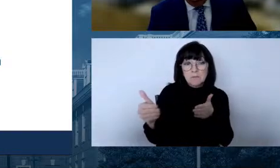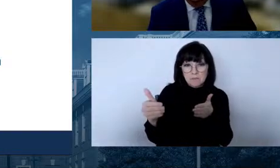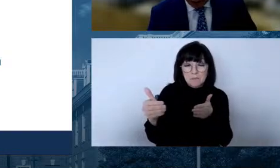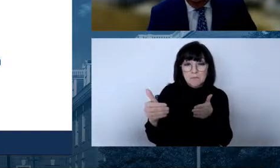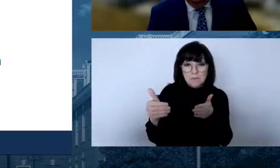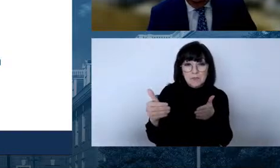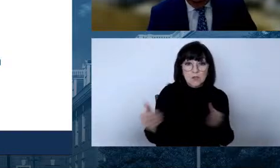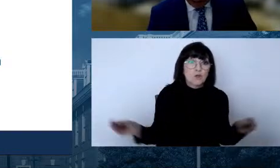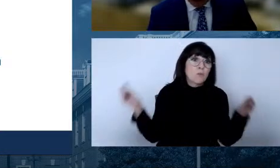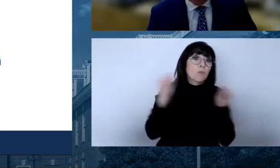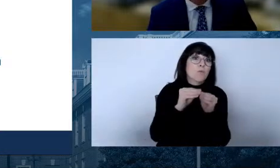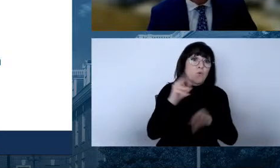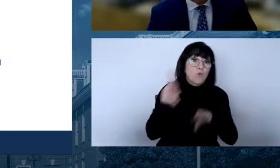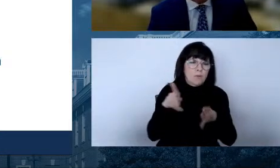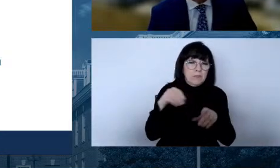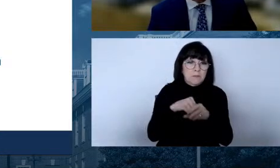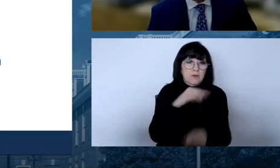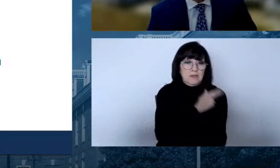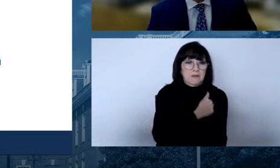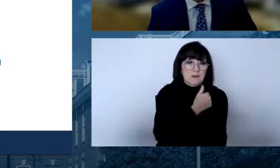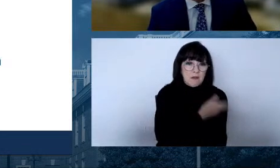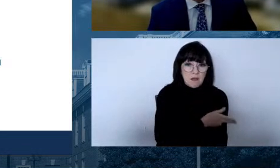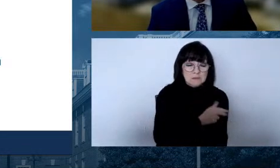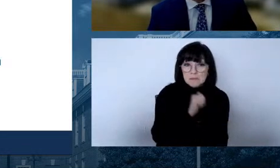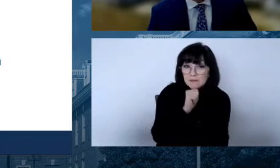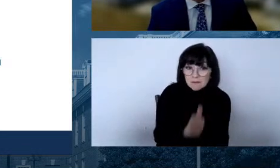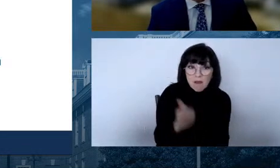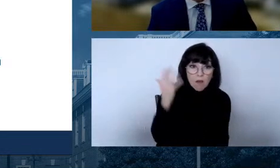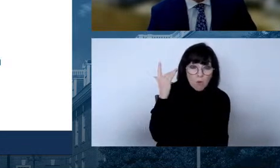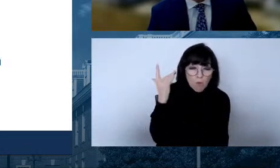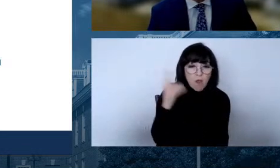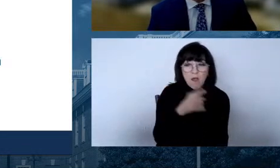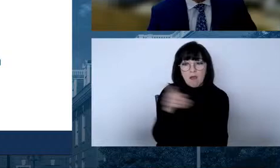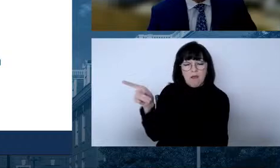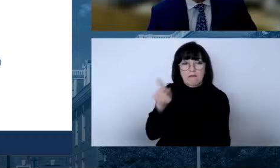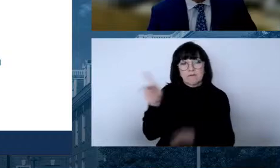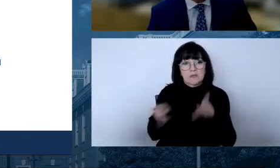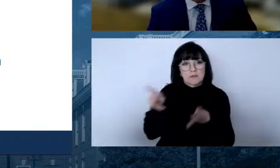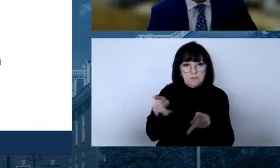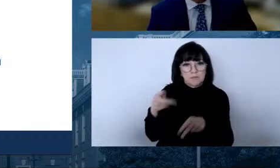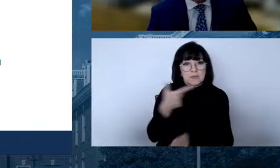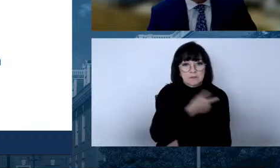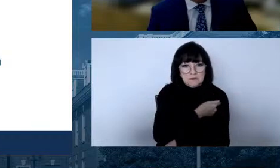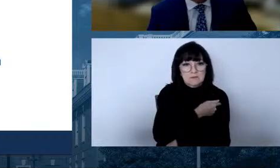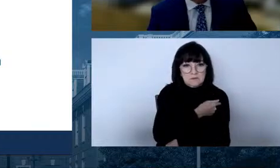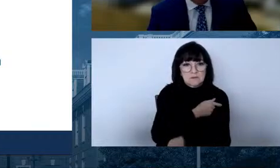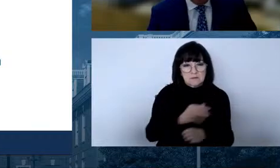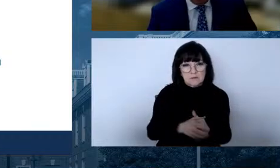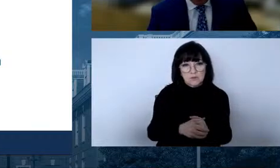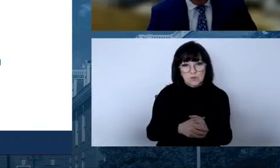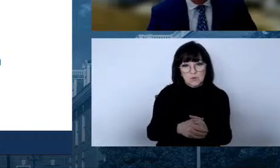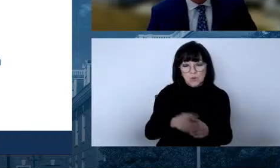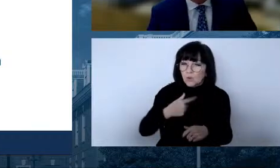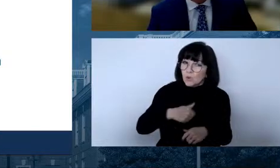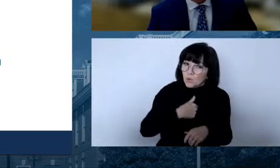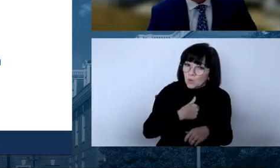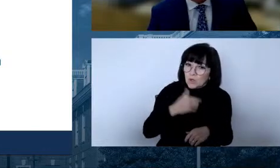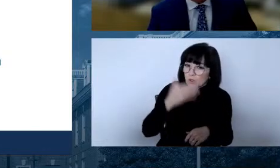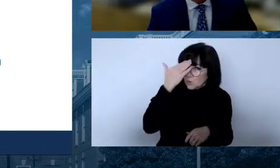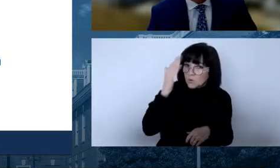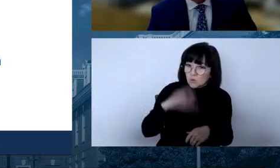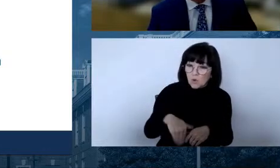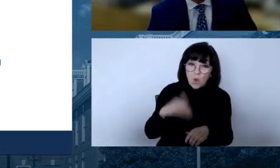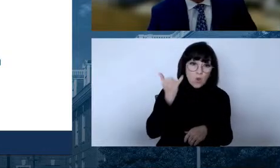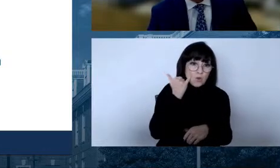million more. And they also said that the total number of cases of COVID in the US would have been 35 million higher. So all those statistics